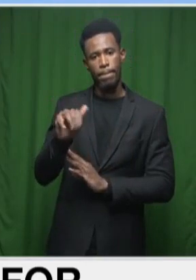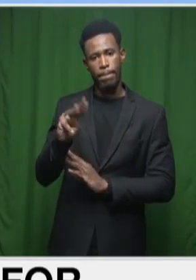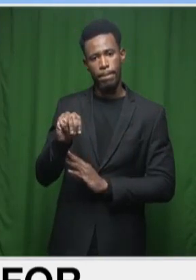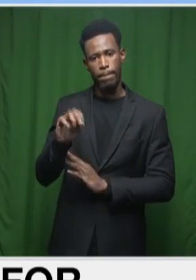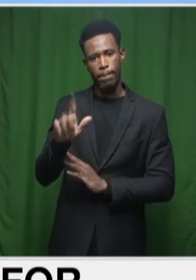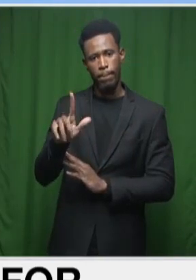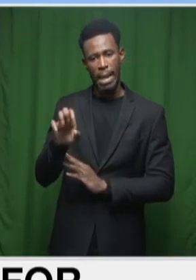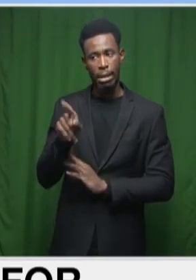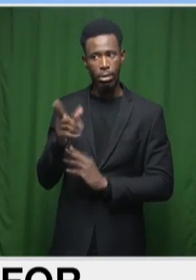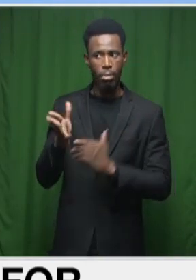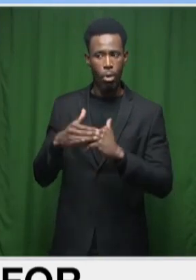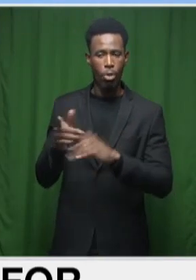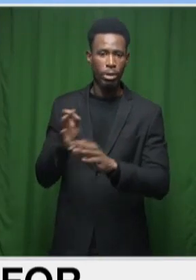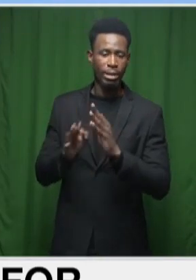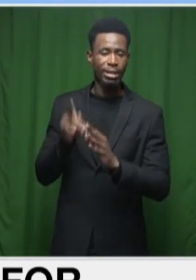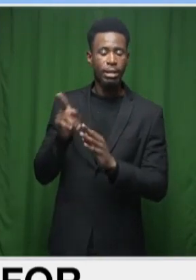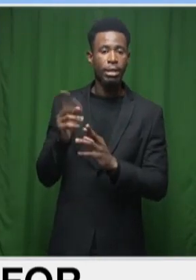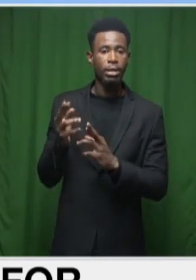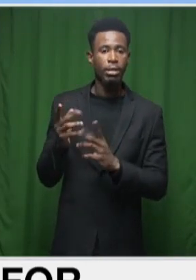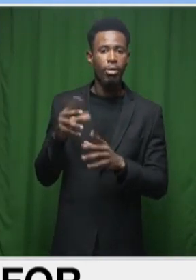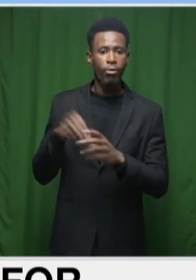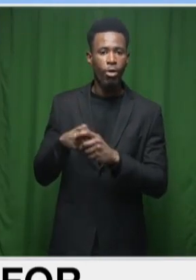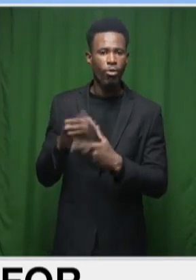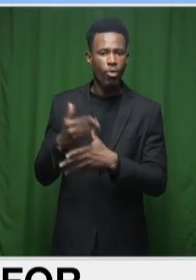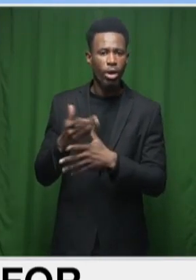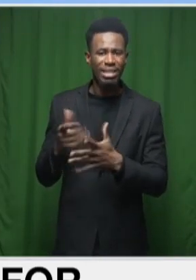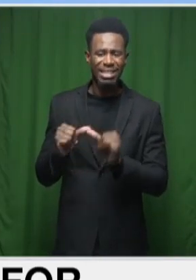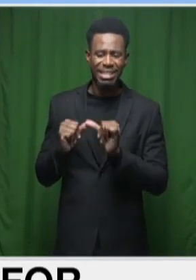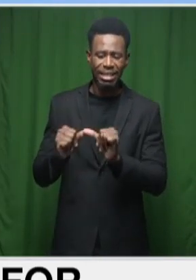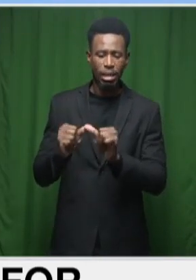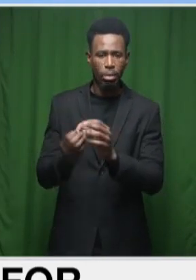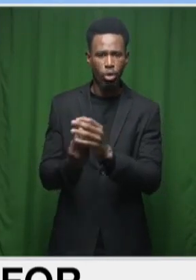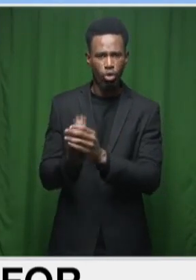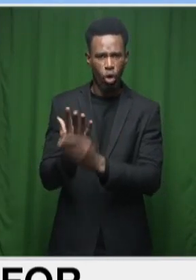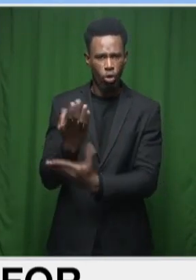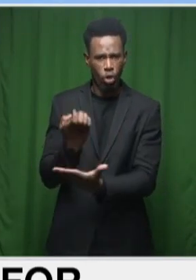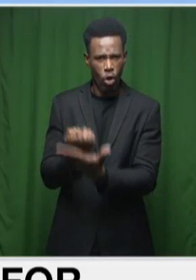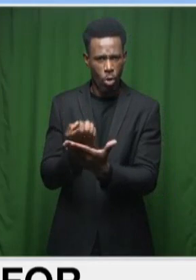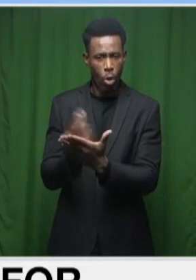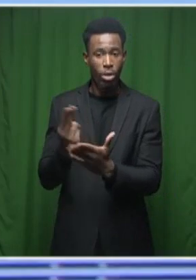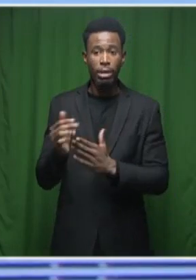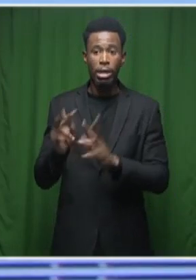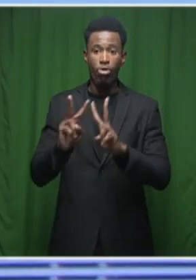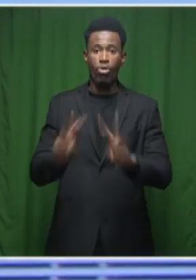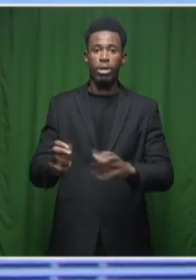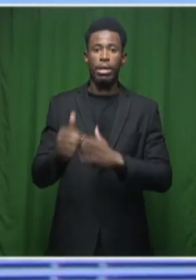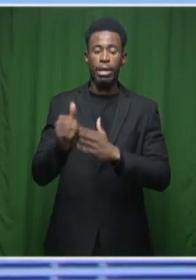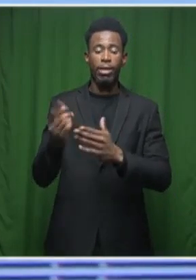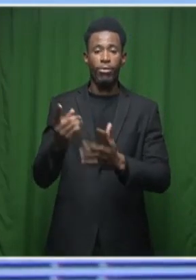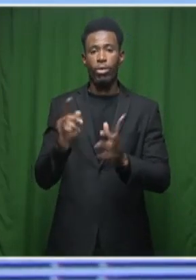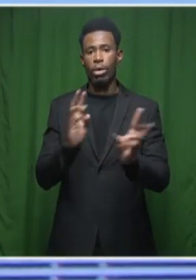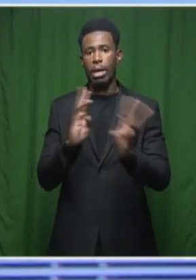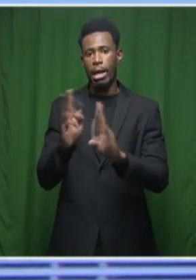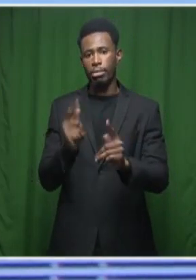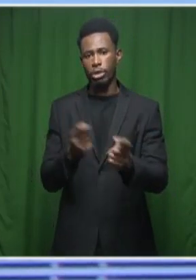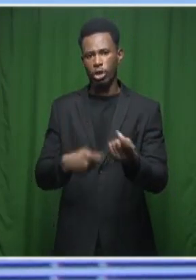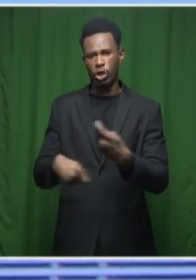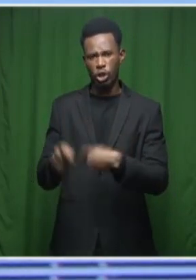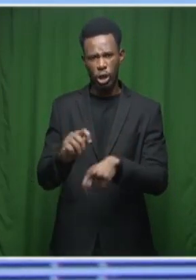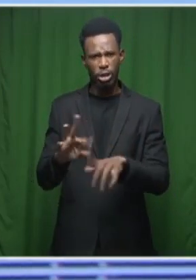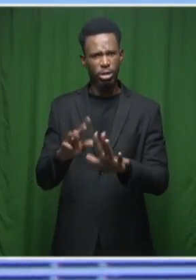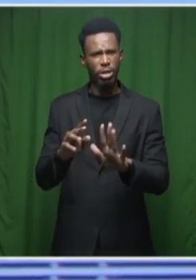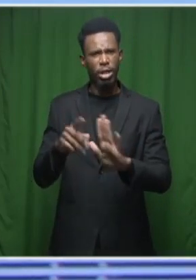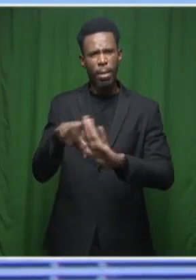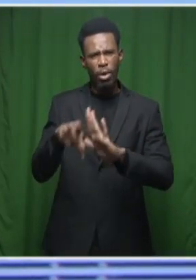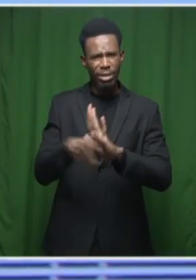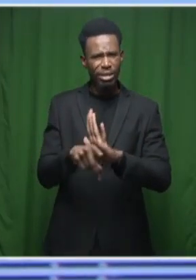us. He's a sustainable growth economist and a research lead on climate change and trade at Trade and Industrial Policy Strategies. And this